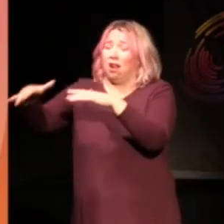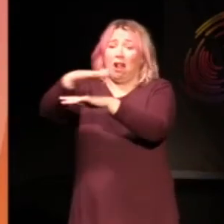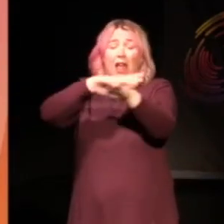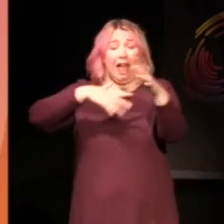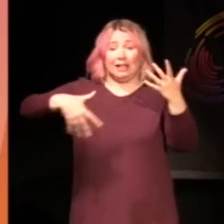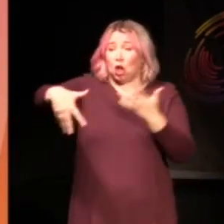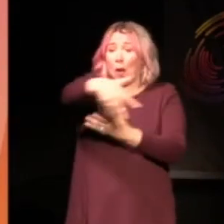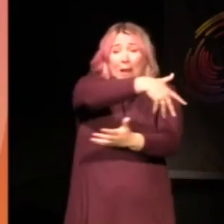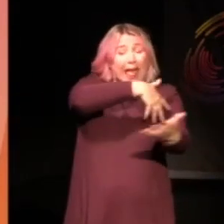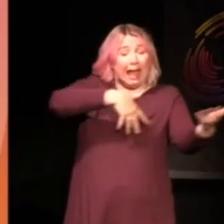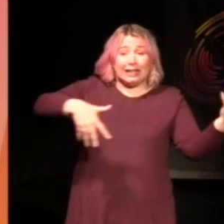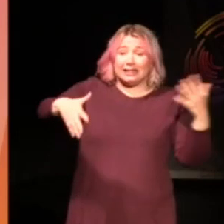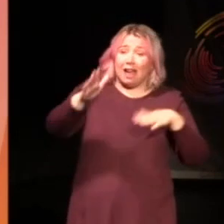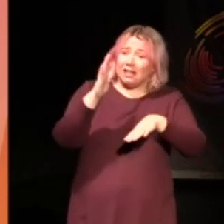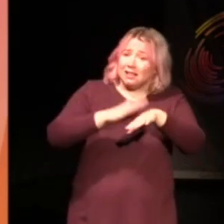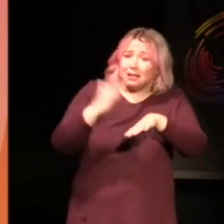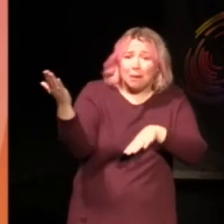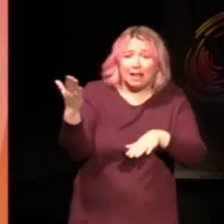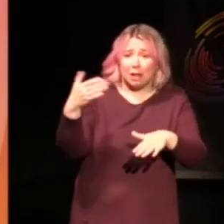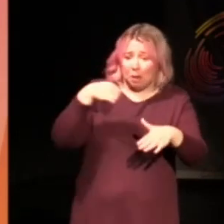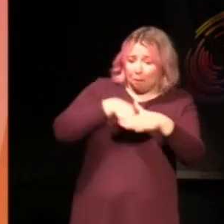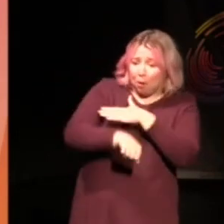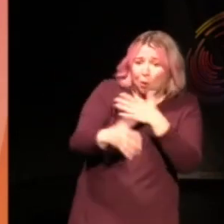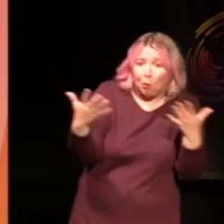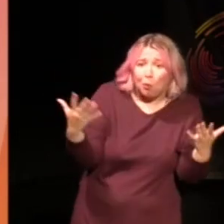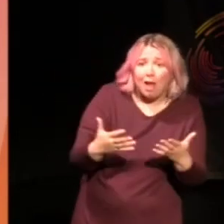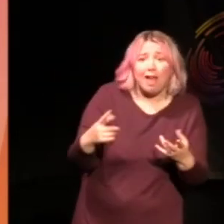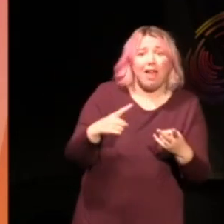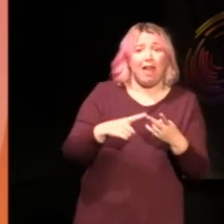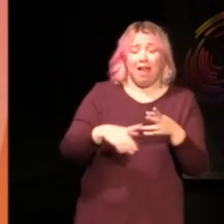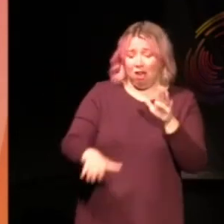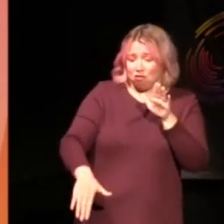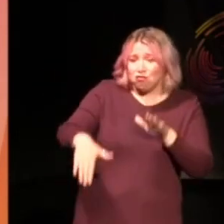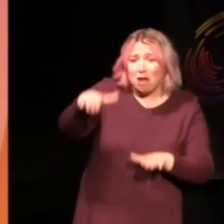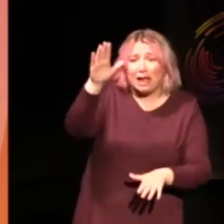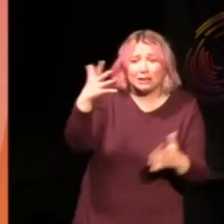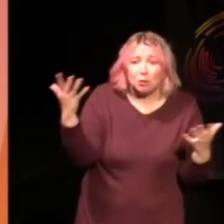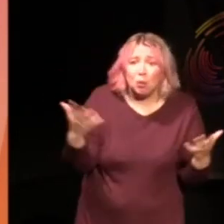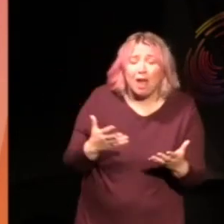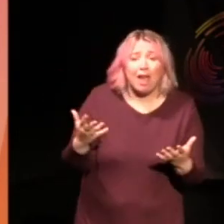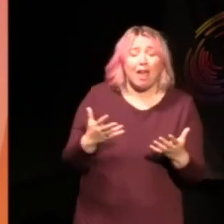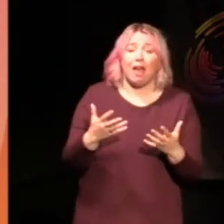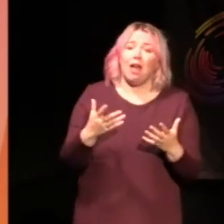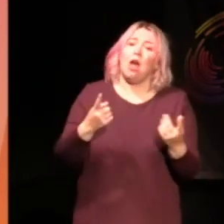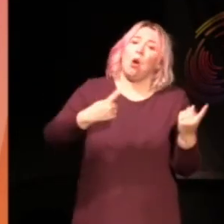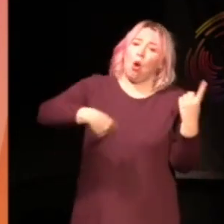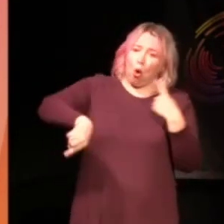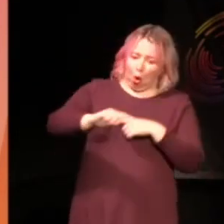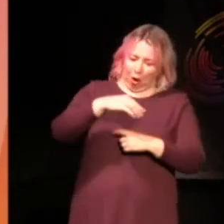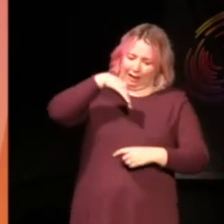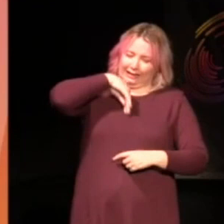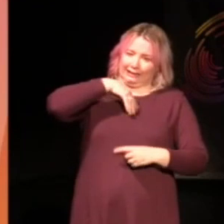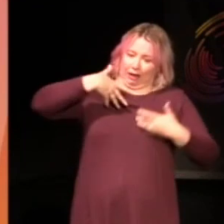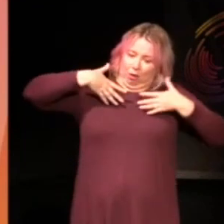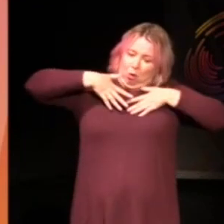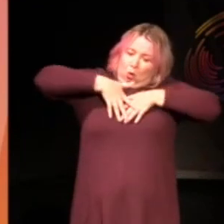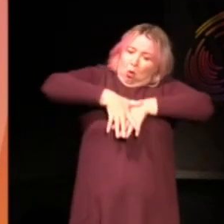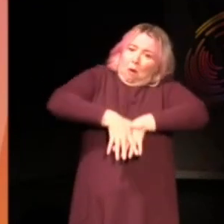doesn't matter whether you were born in the same, born and raised in the same town or traveled, we all have multiplicities.